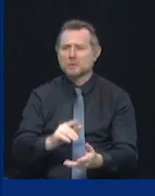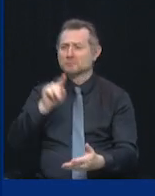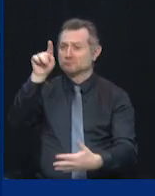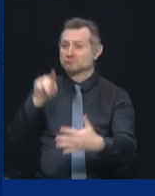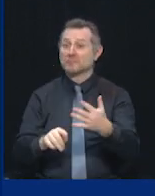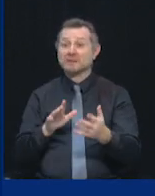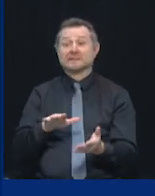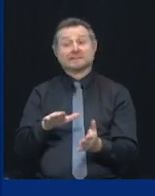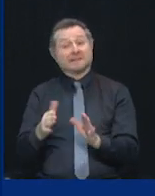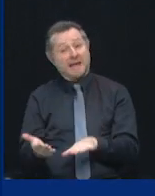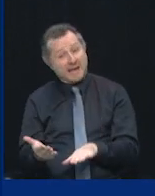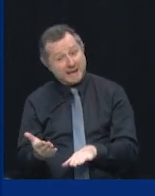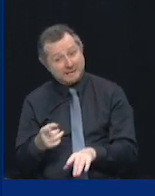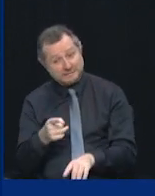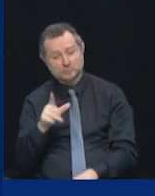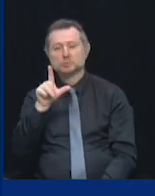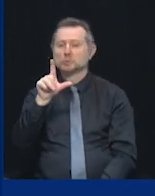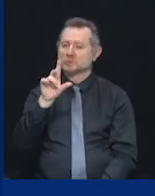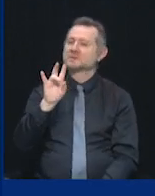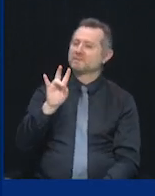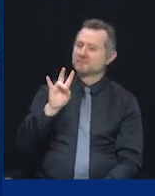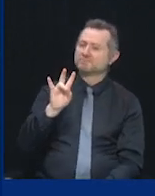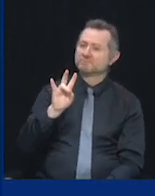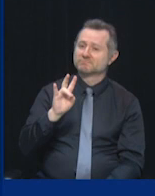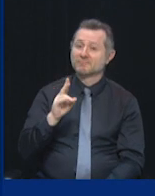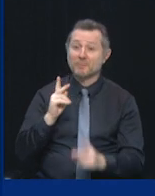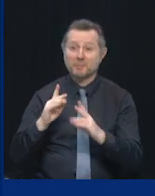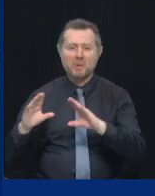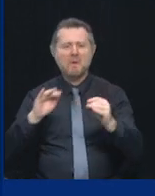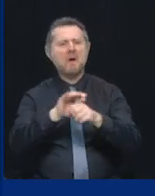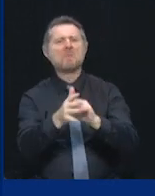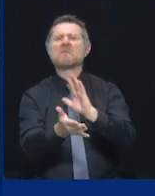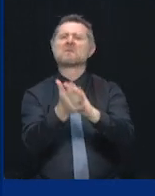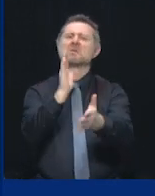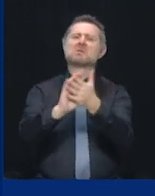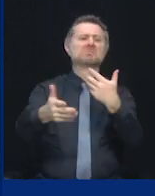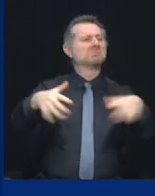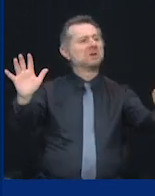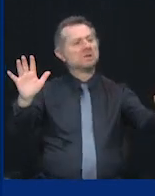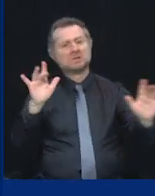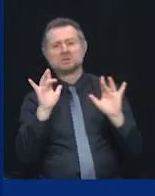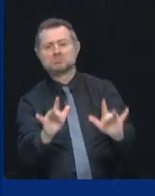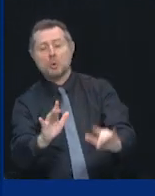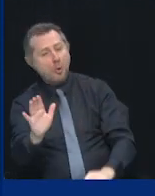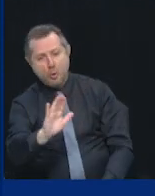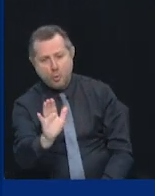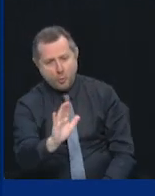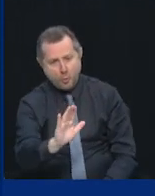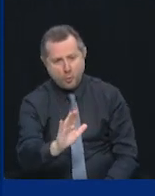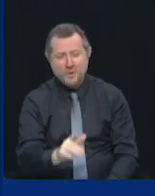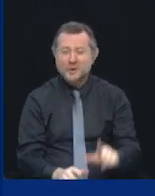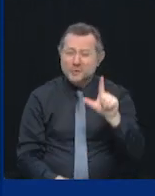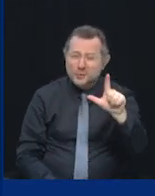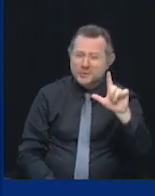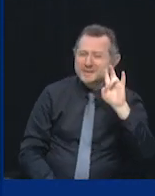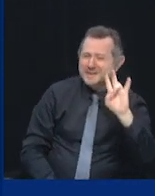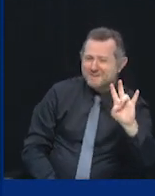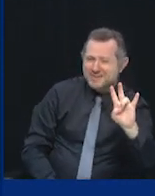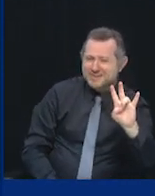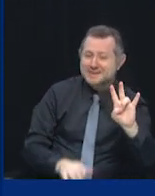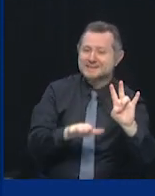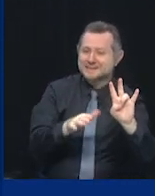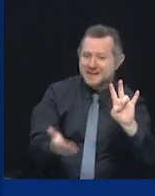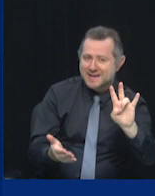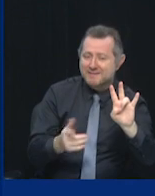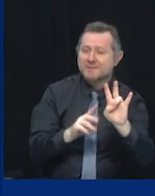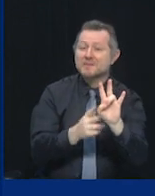say COVID's over, COVID isn't over. 27 people died, 27 families grieving today, so it's